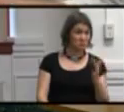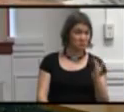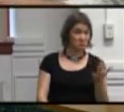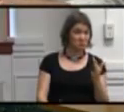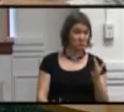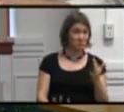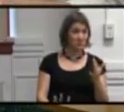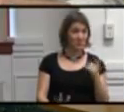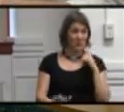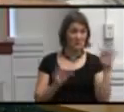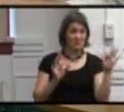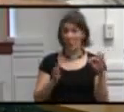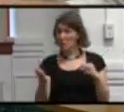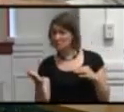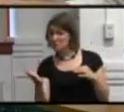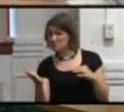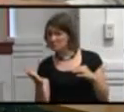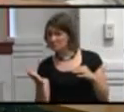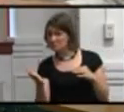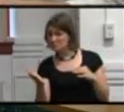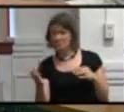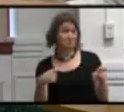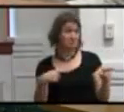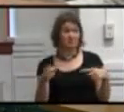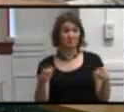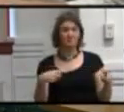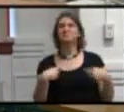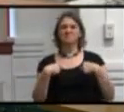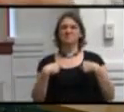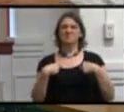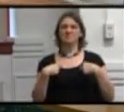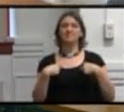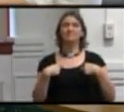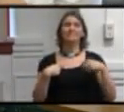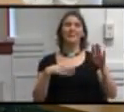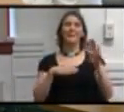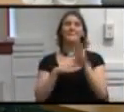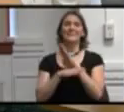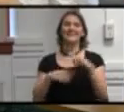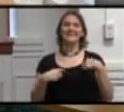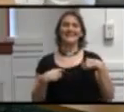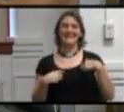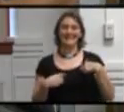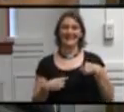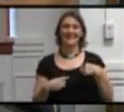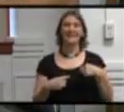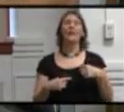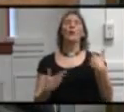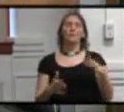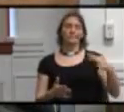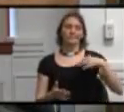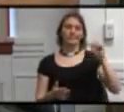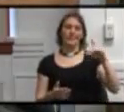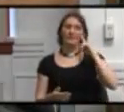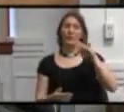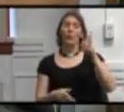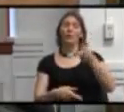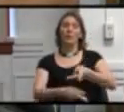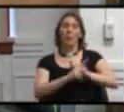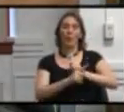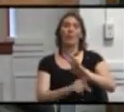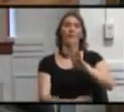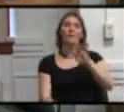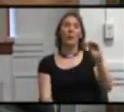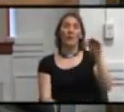the applicant, you want to speak to it? Sure. Either of you. You can start. Well, so we have applied for a $40,000